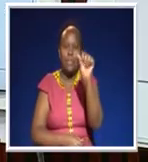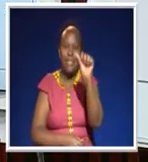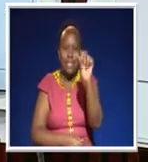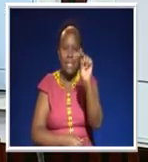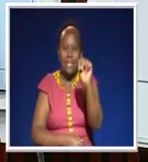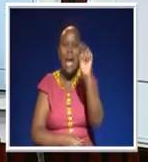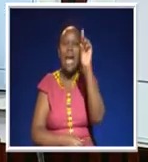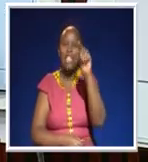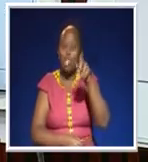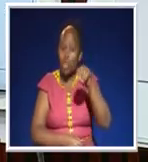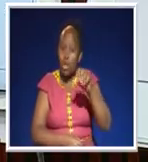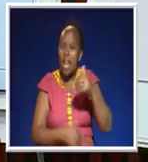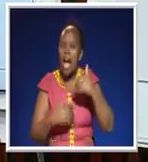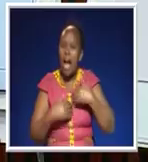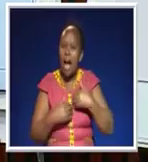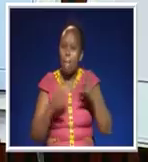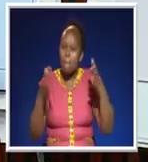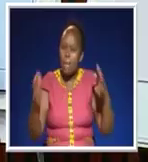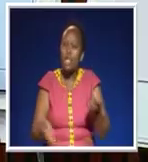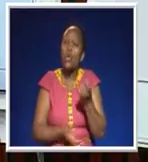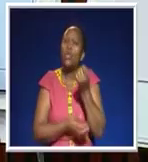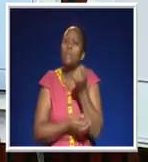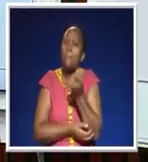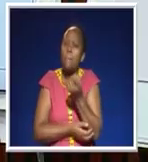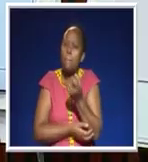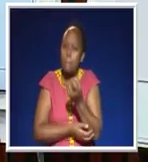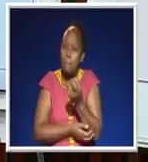soil has the largest particles.